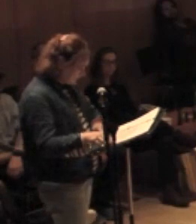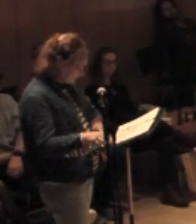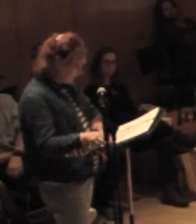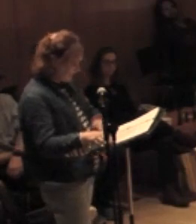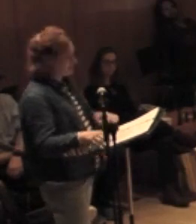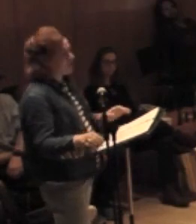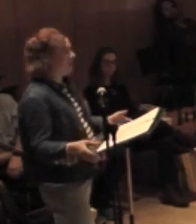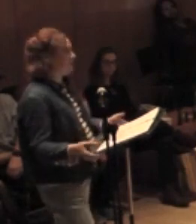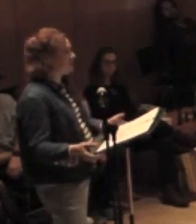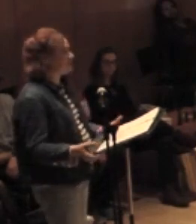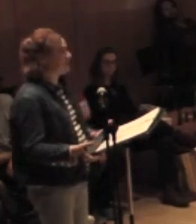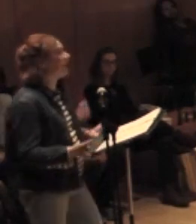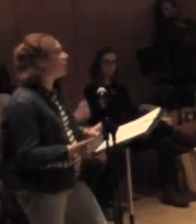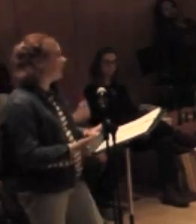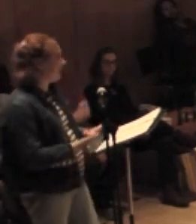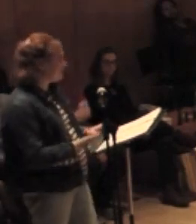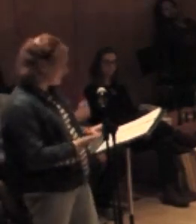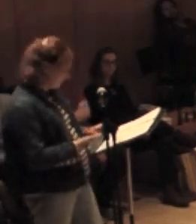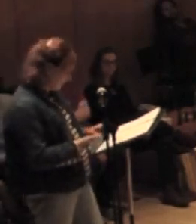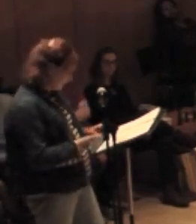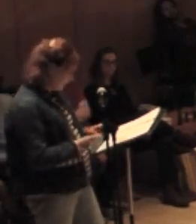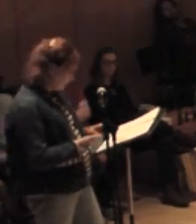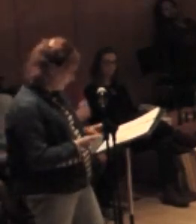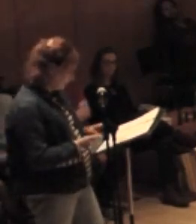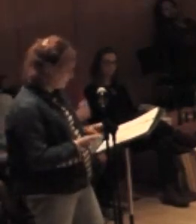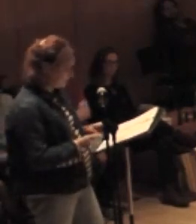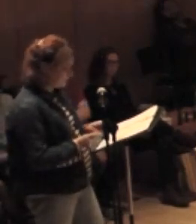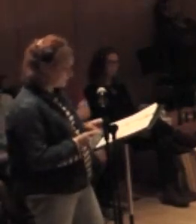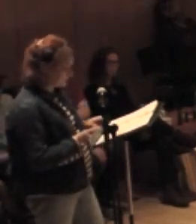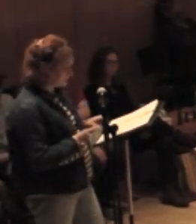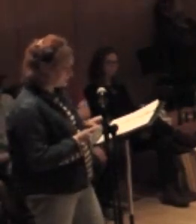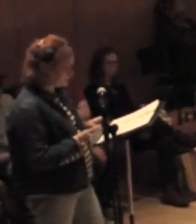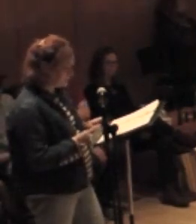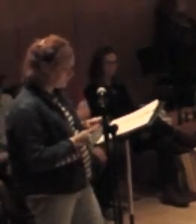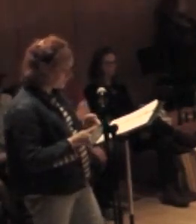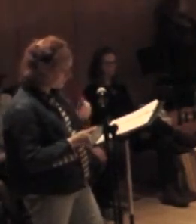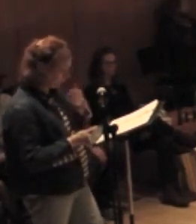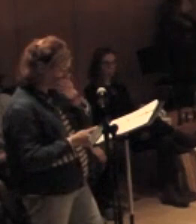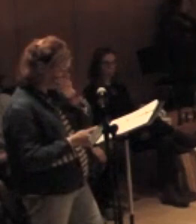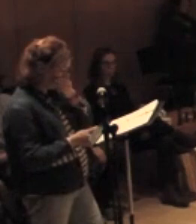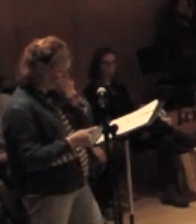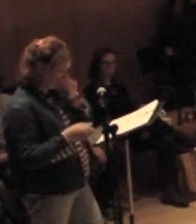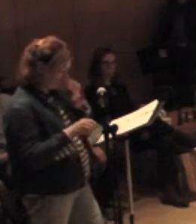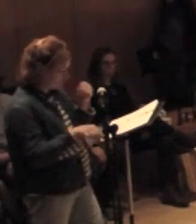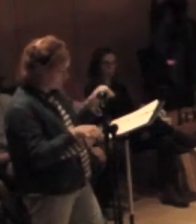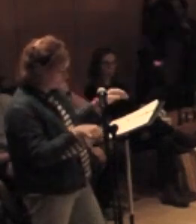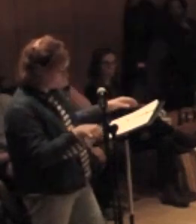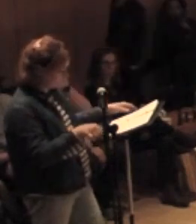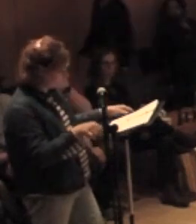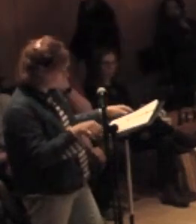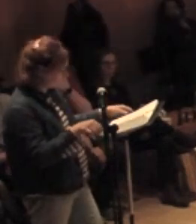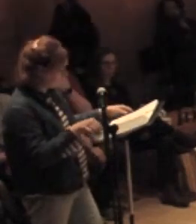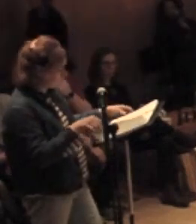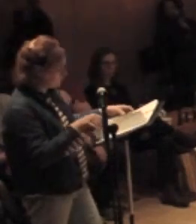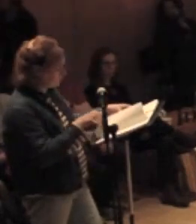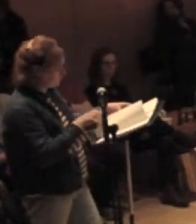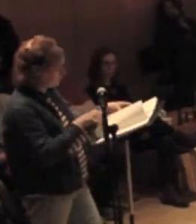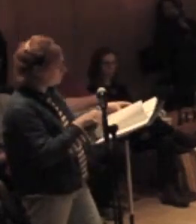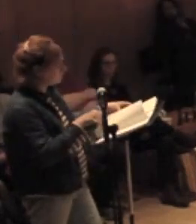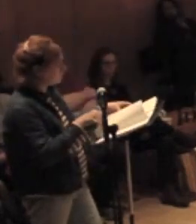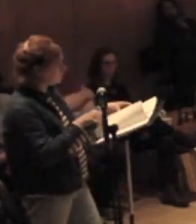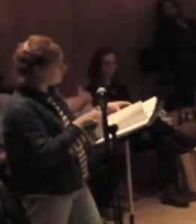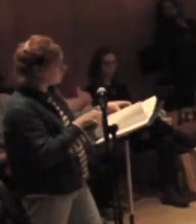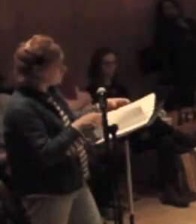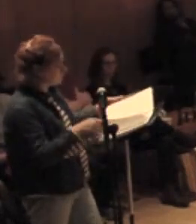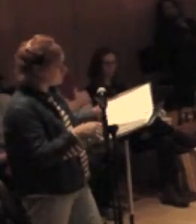anyway guess not the friend comes in stands there looks at the daughter but